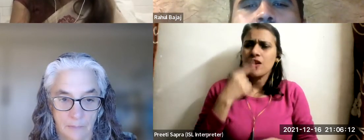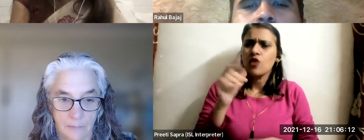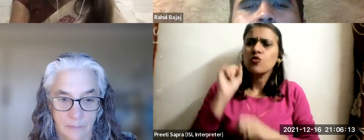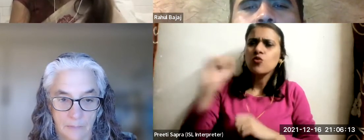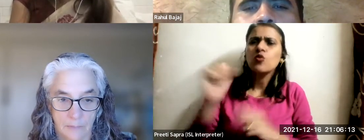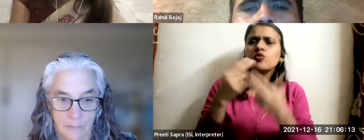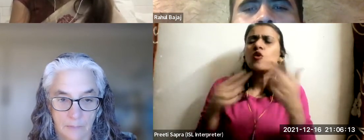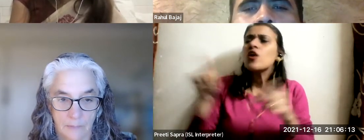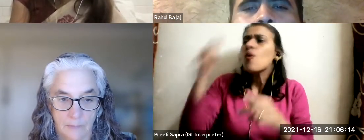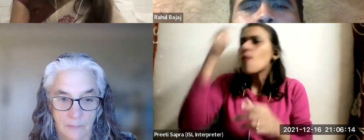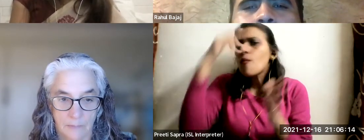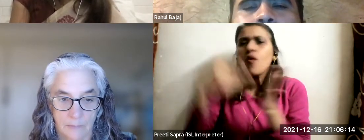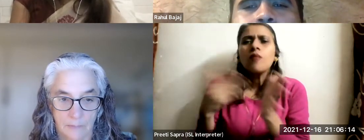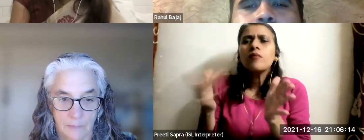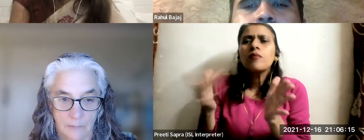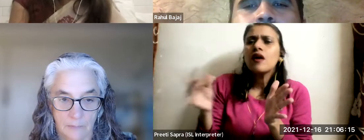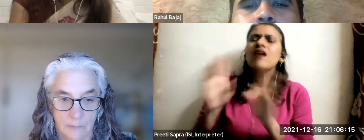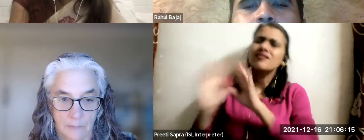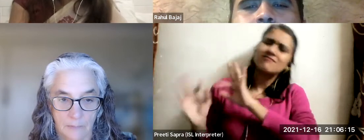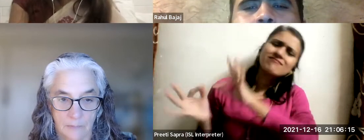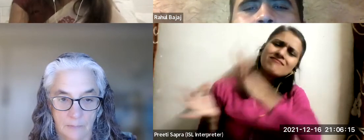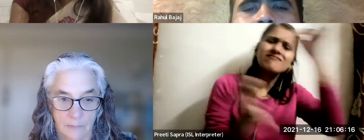find a technical expert like,